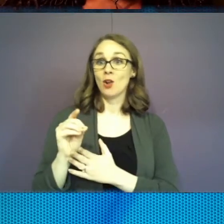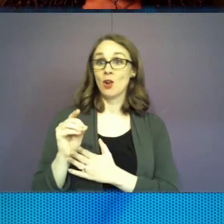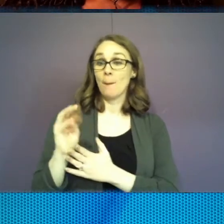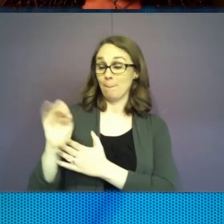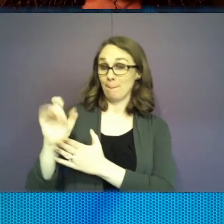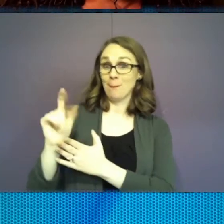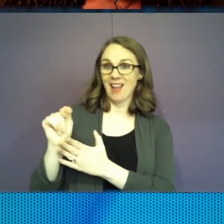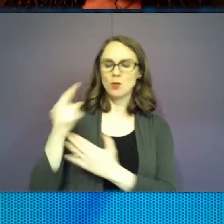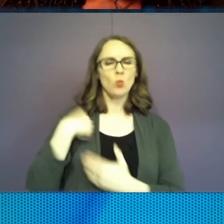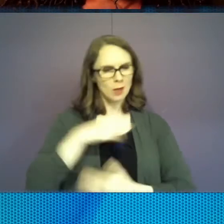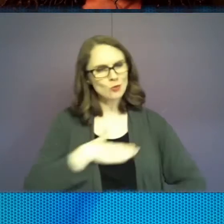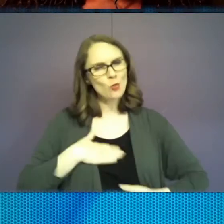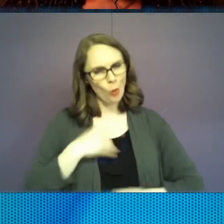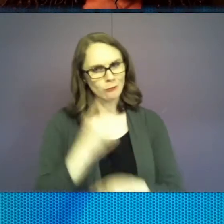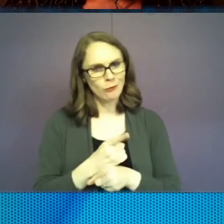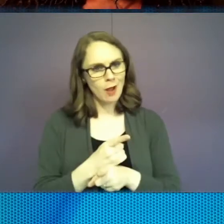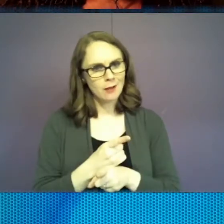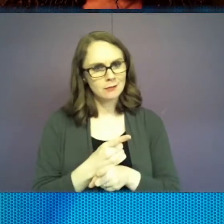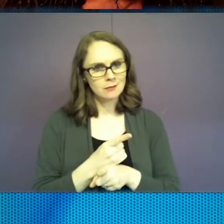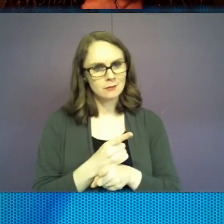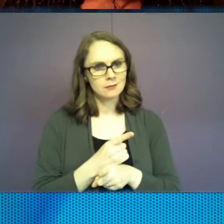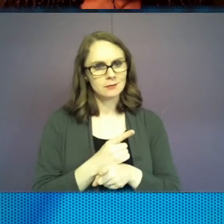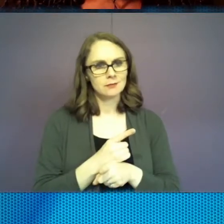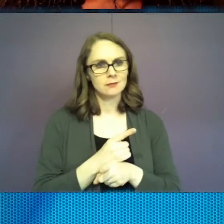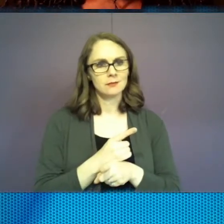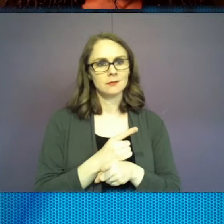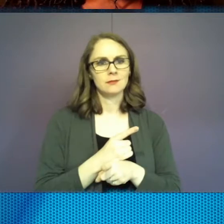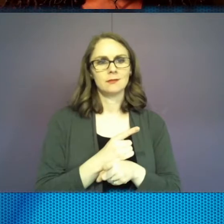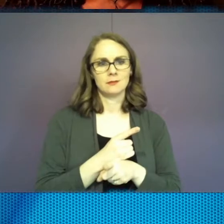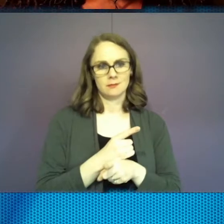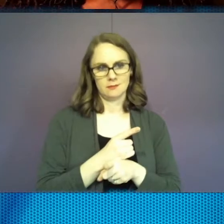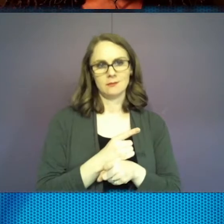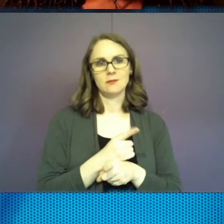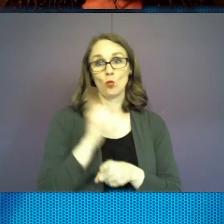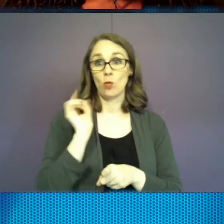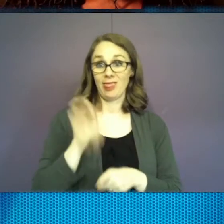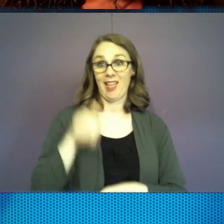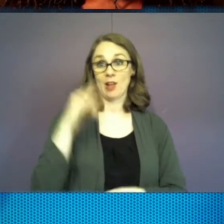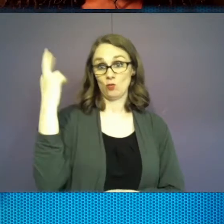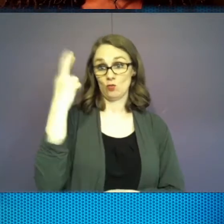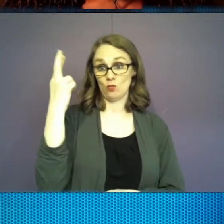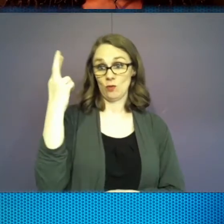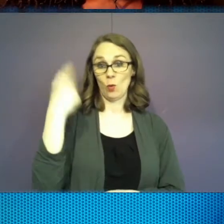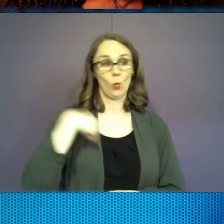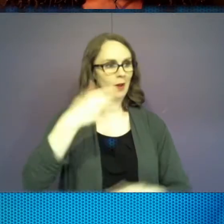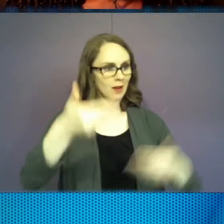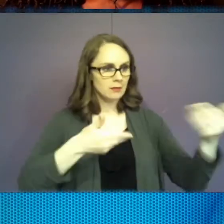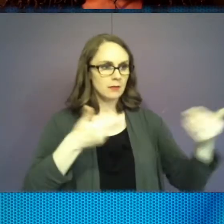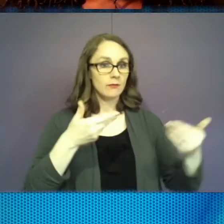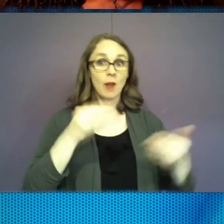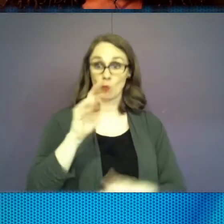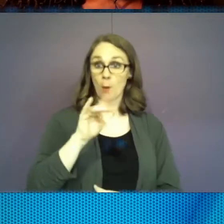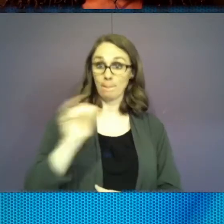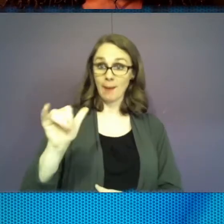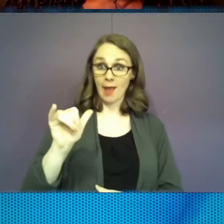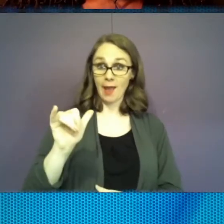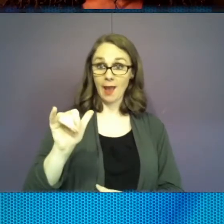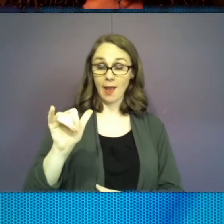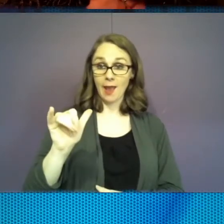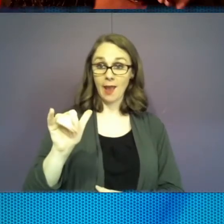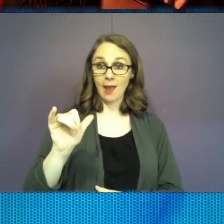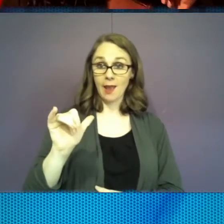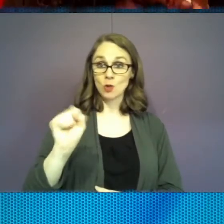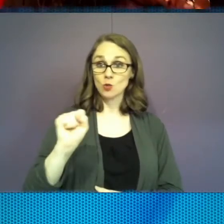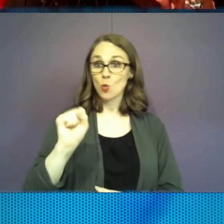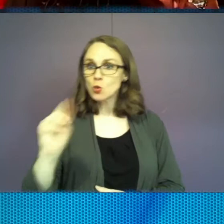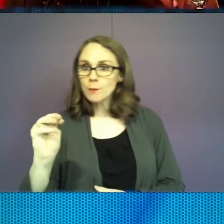we enjoy, because all público. This is the reason that we are invited for May. For our social